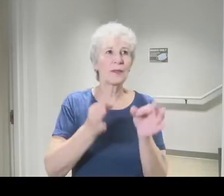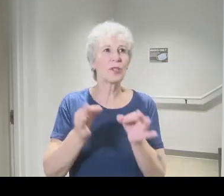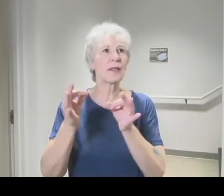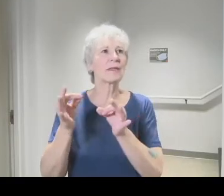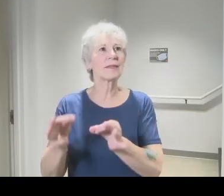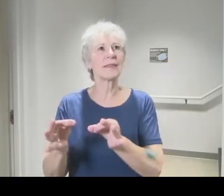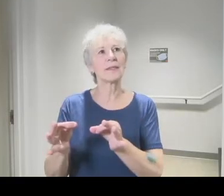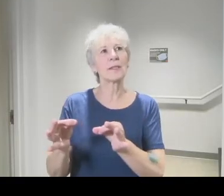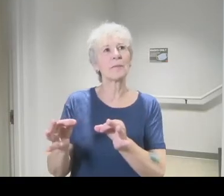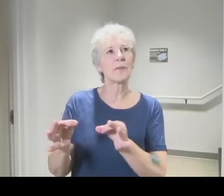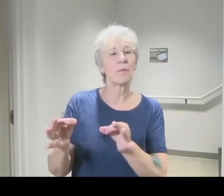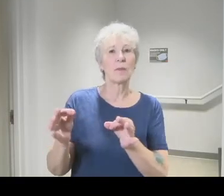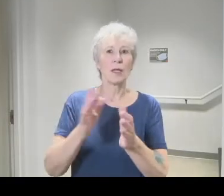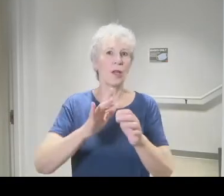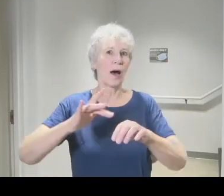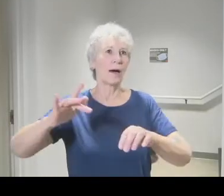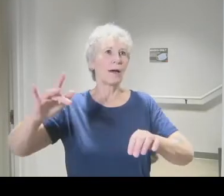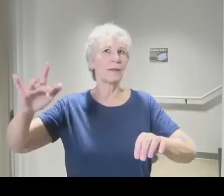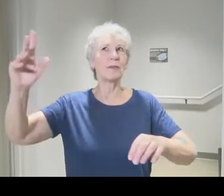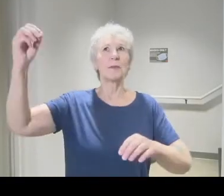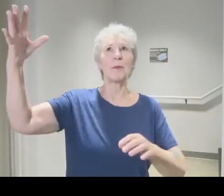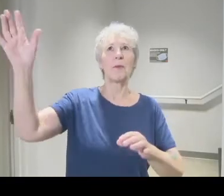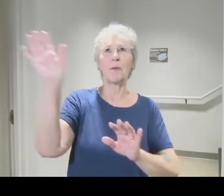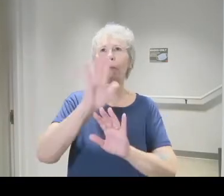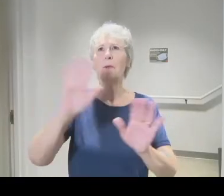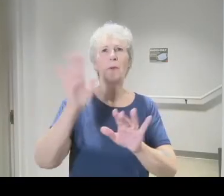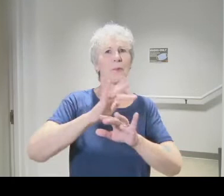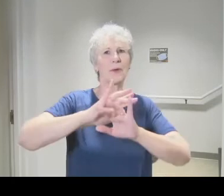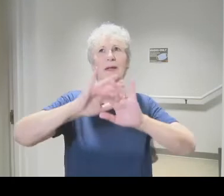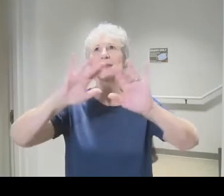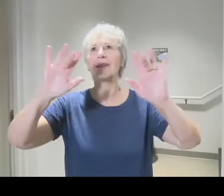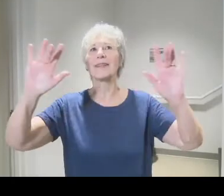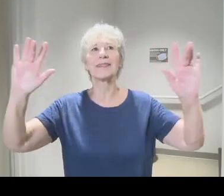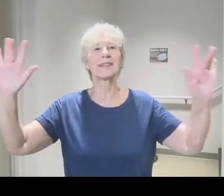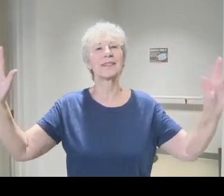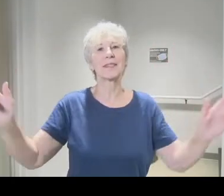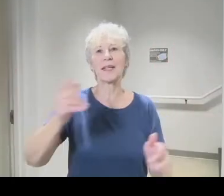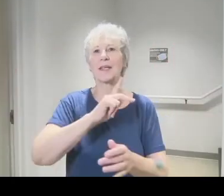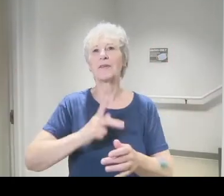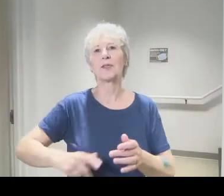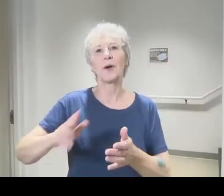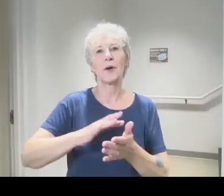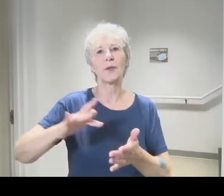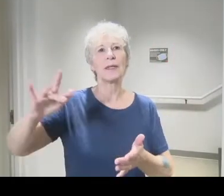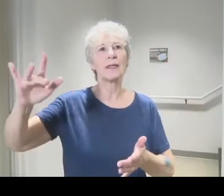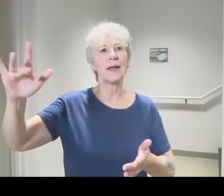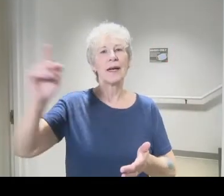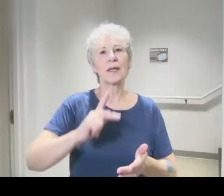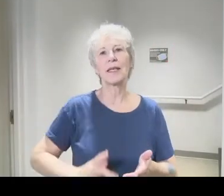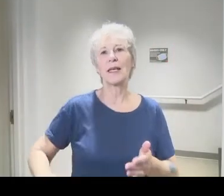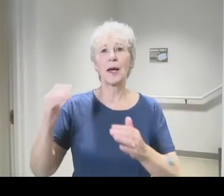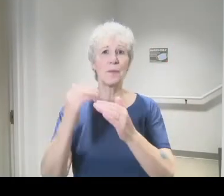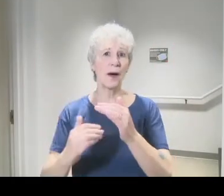truth and justice shines like the sun in all of its brilliance. The King of glory,